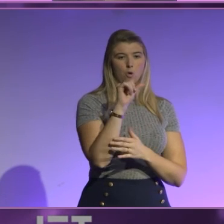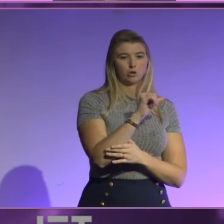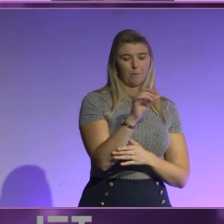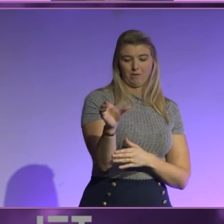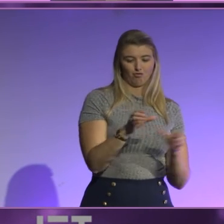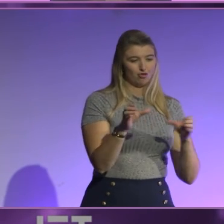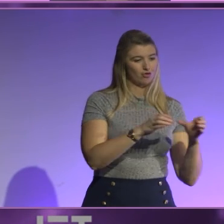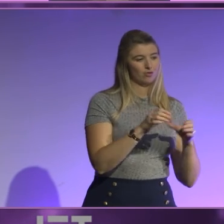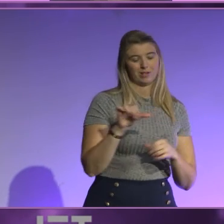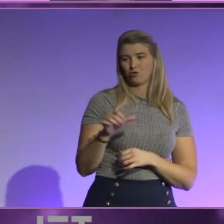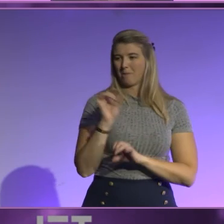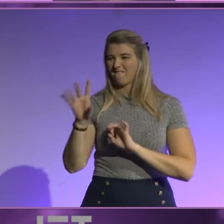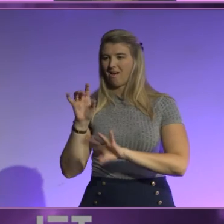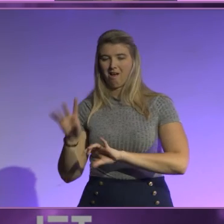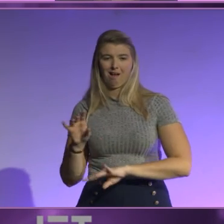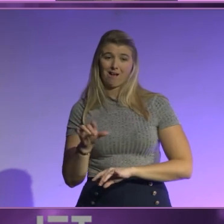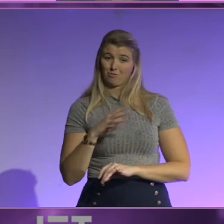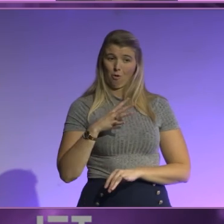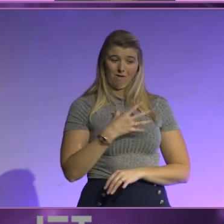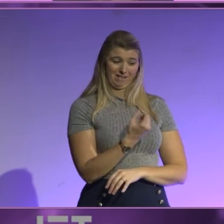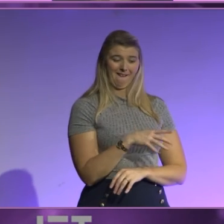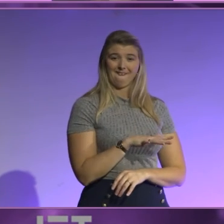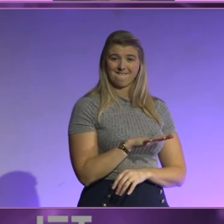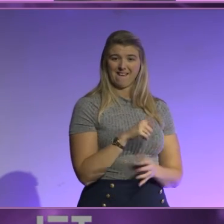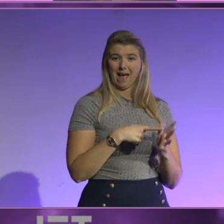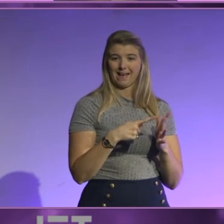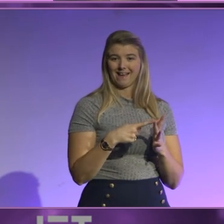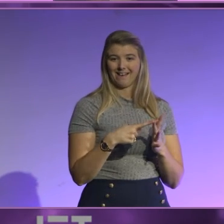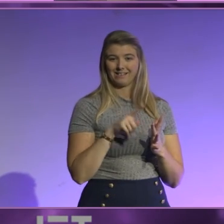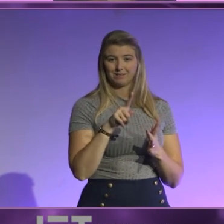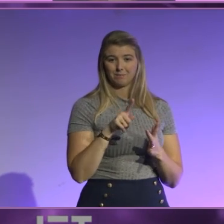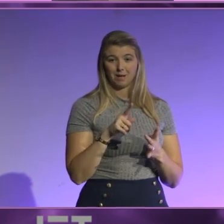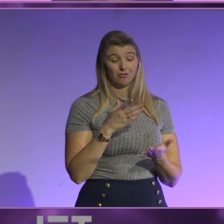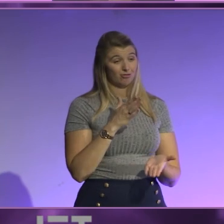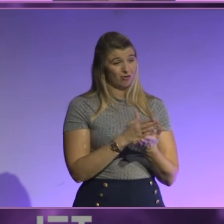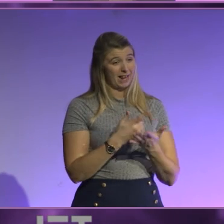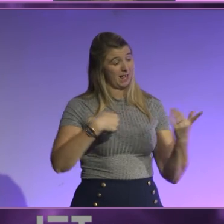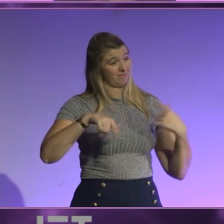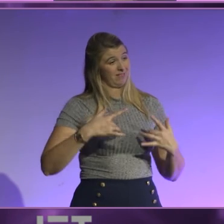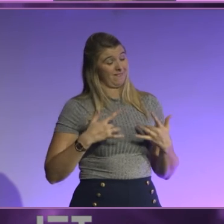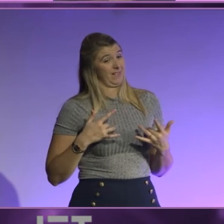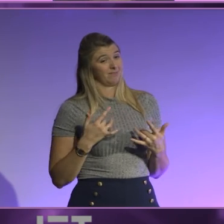fired. But there's a real prospect, I think, that we might do away with some of